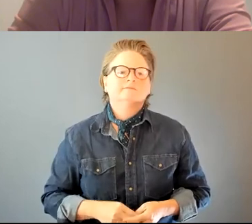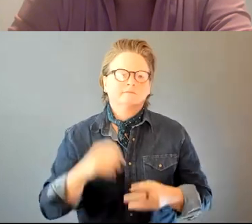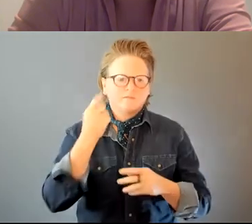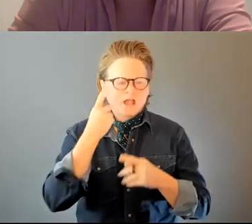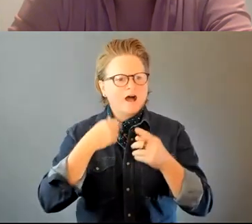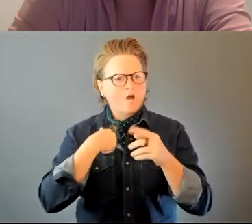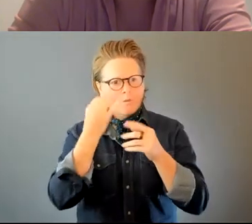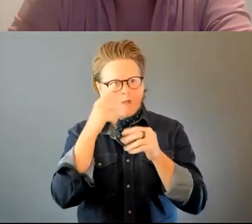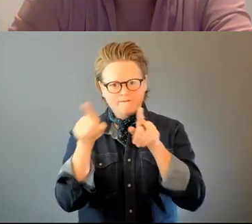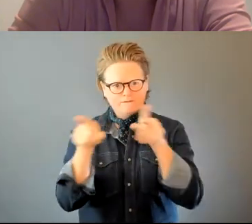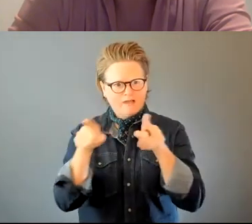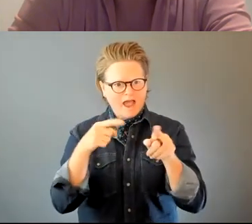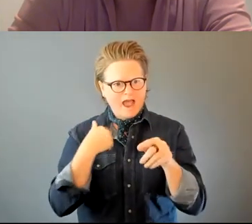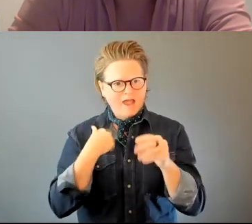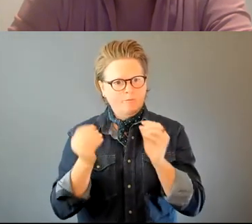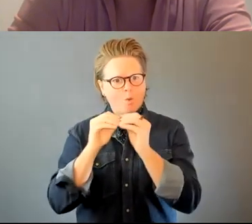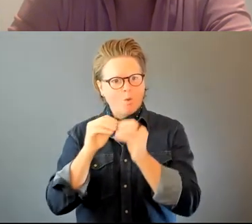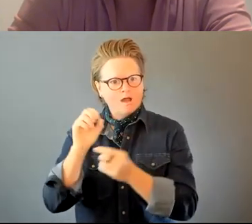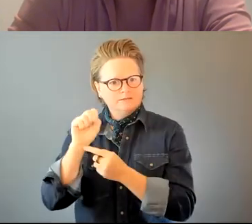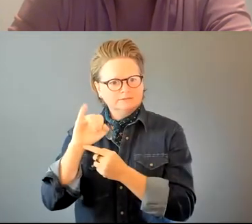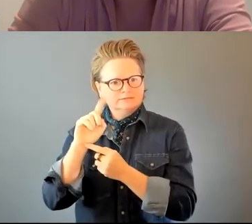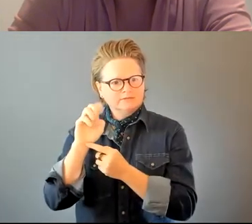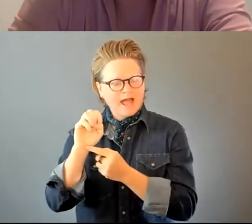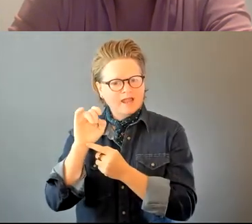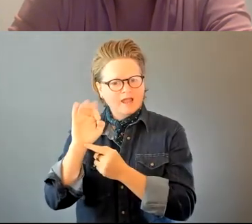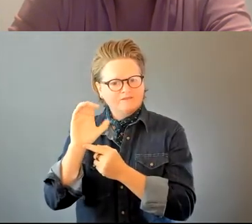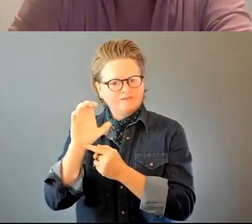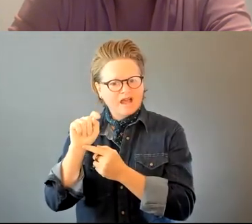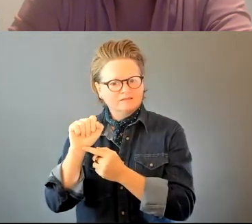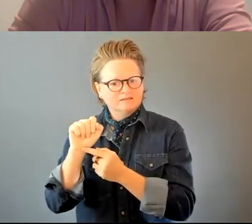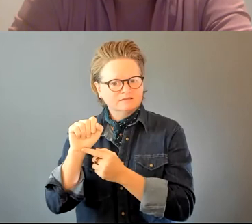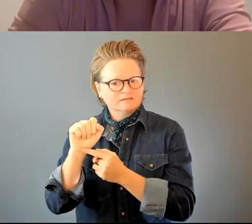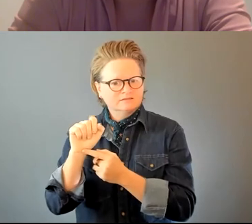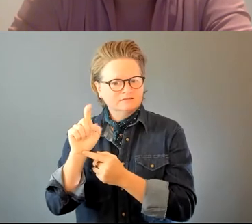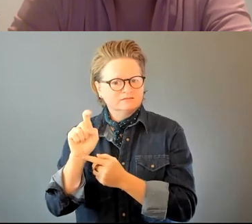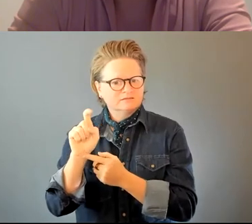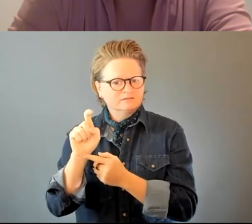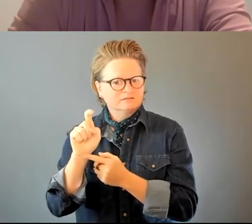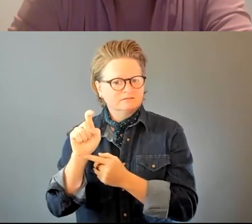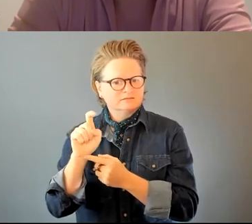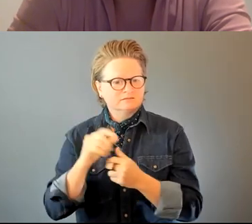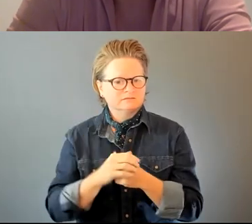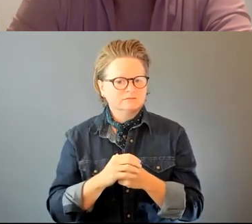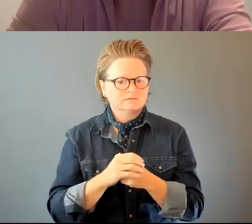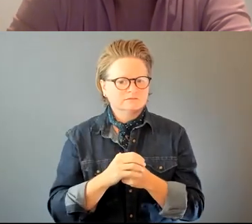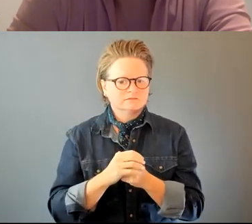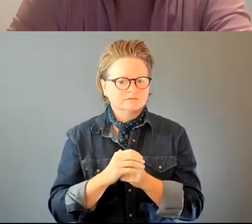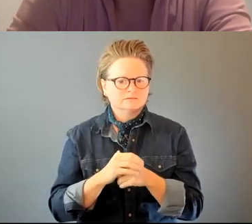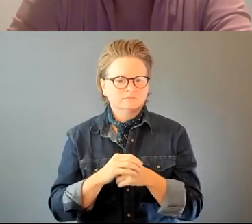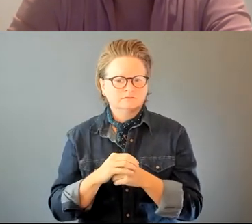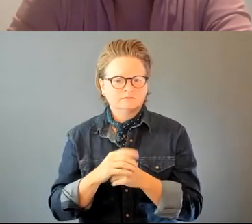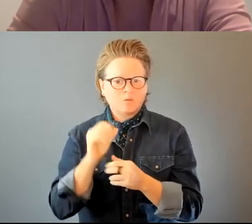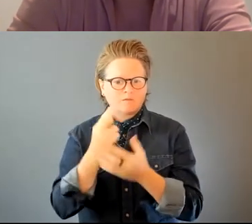Yes. Okay, great. So I was wondering if either of you experienced any side effects